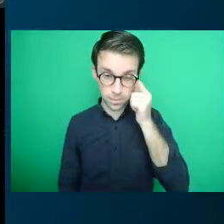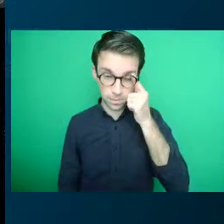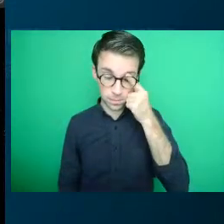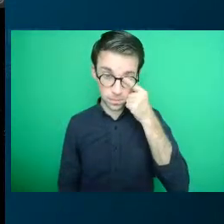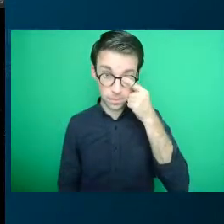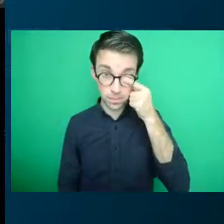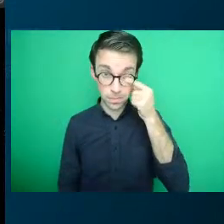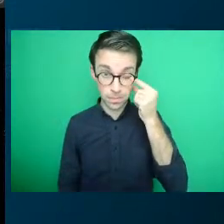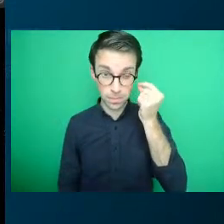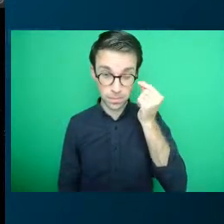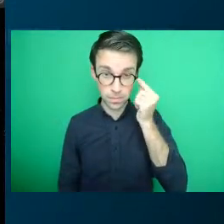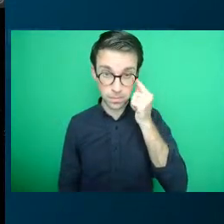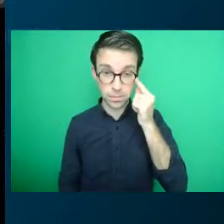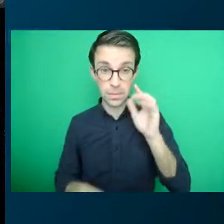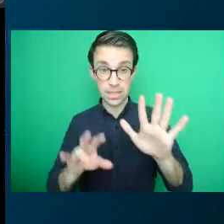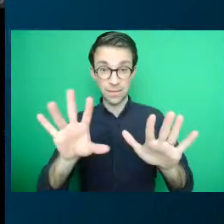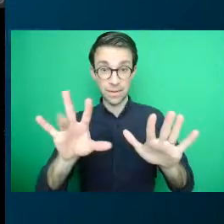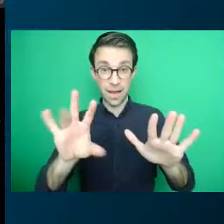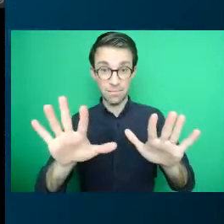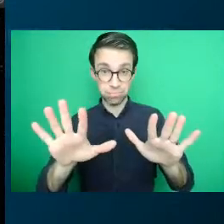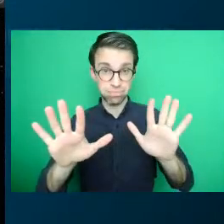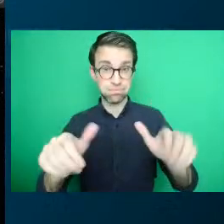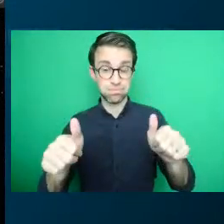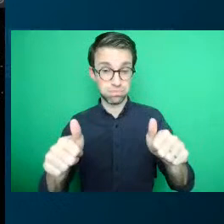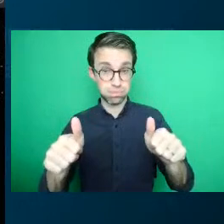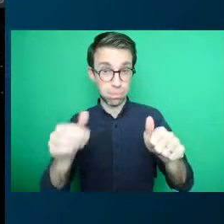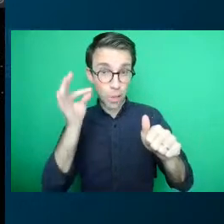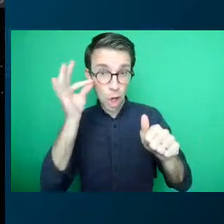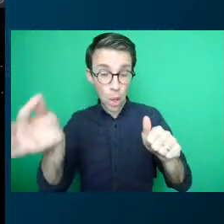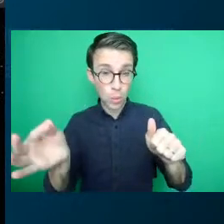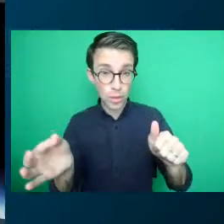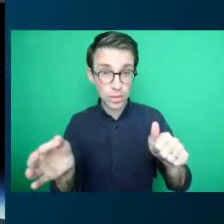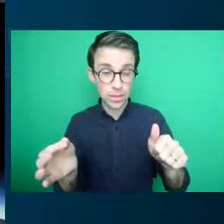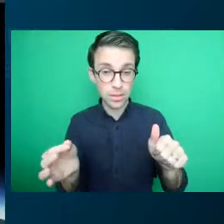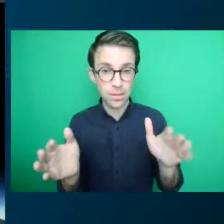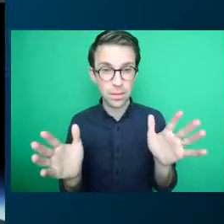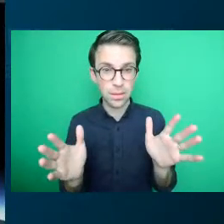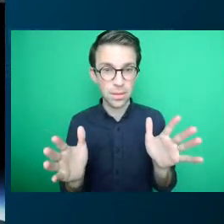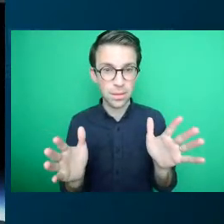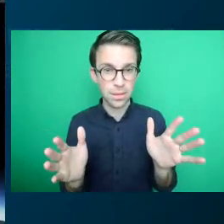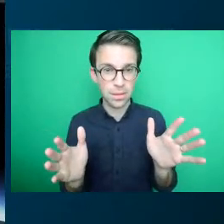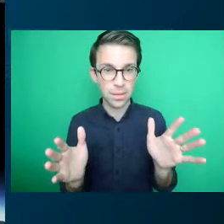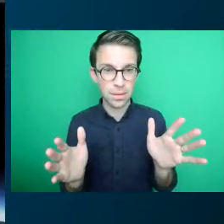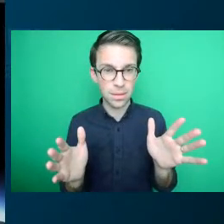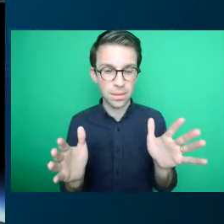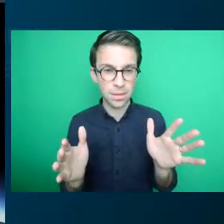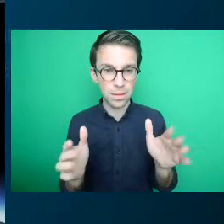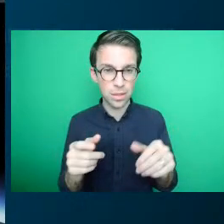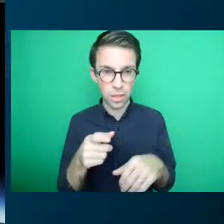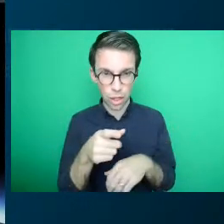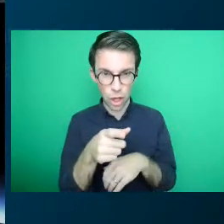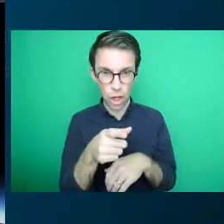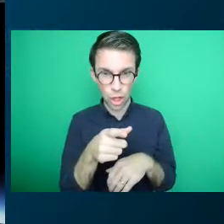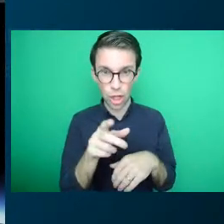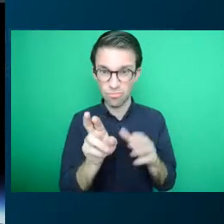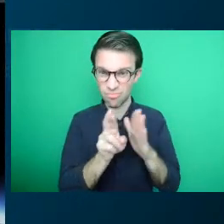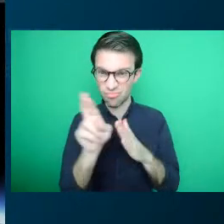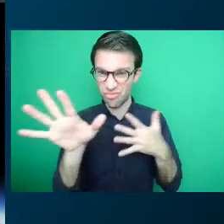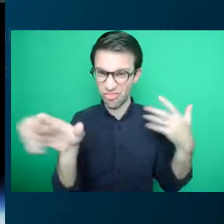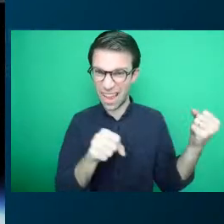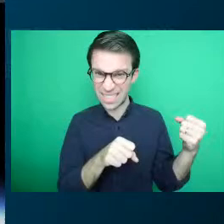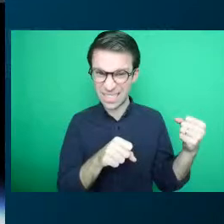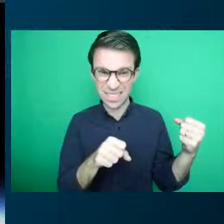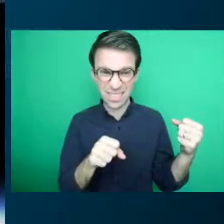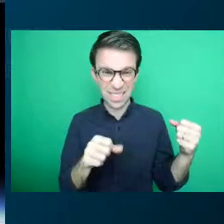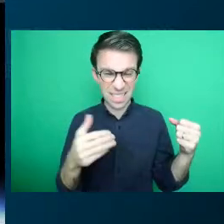70, 71, 72, 73, 74, 75. Yeah, pretty close. So now, hey, if you look at this, my rocket's going super fast. It's actually going so